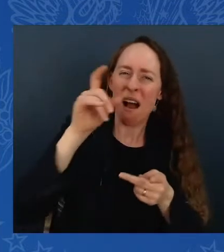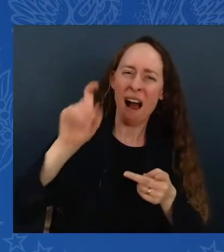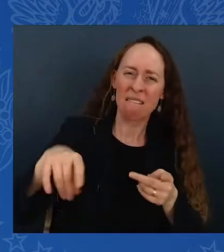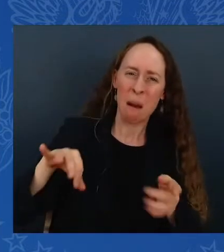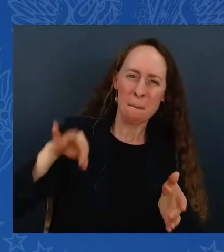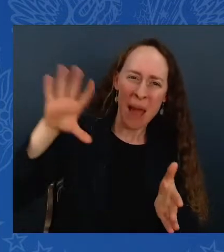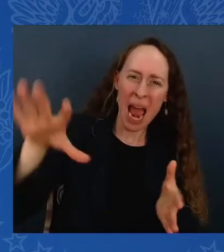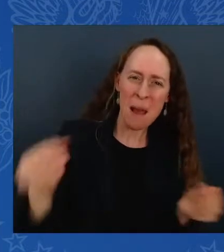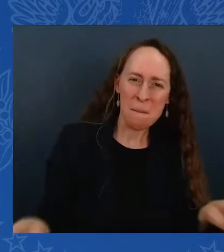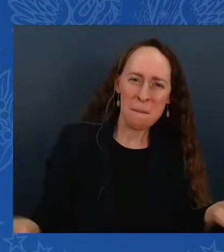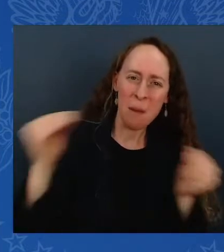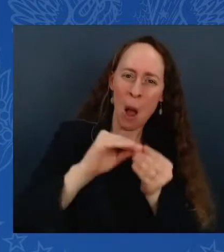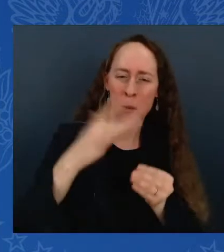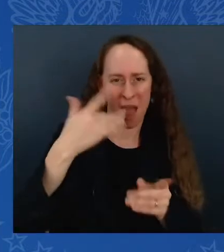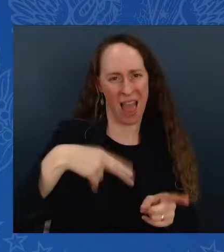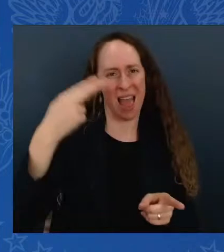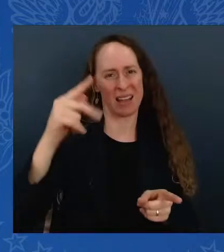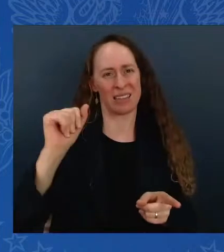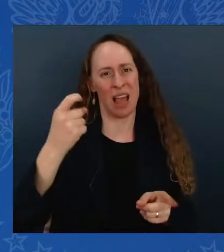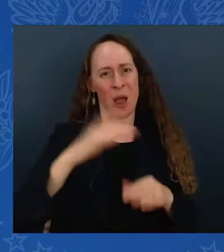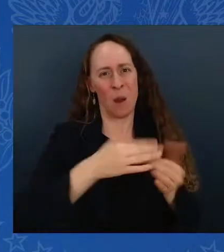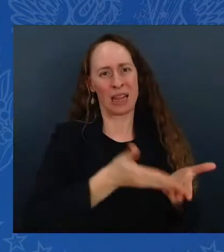class. Give me a break.